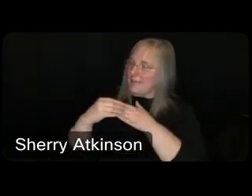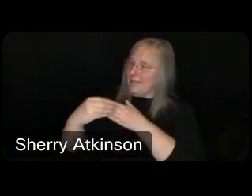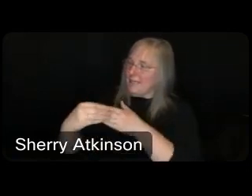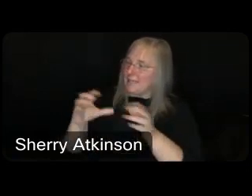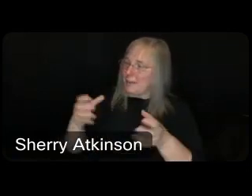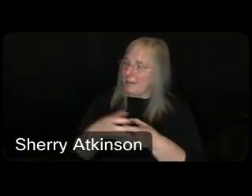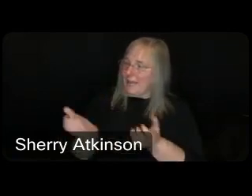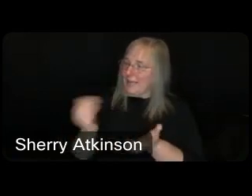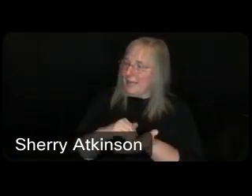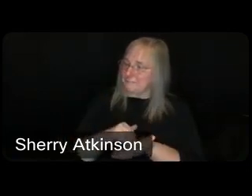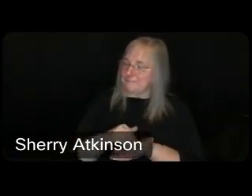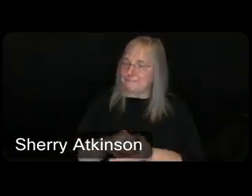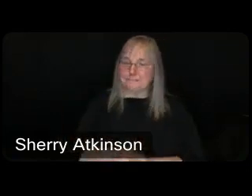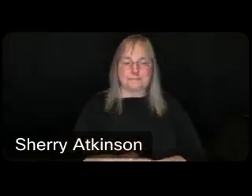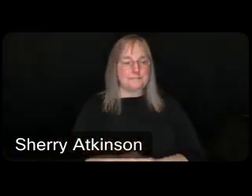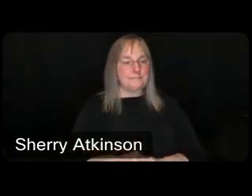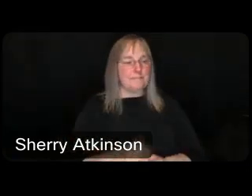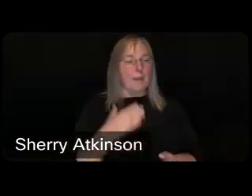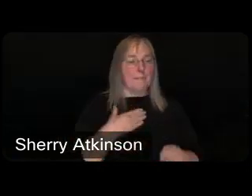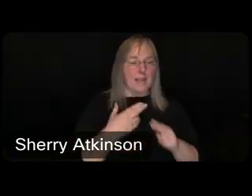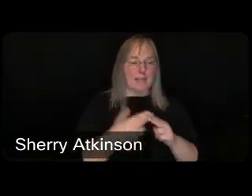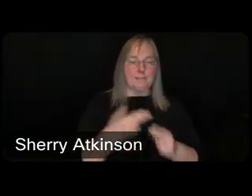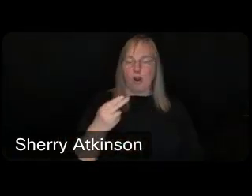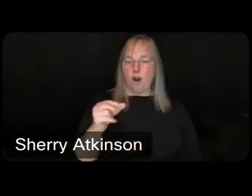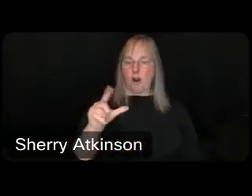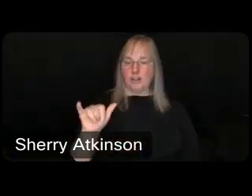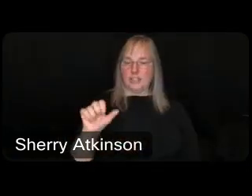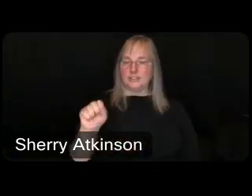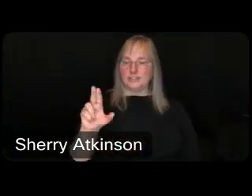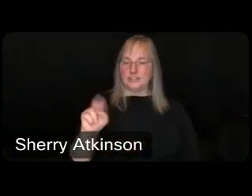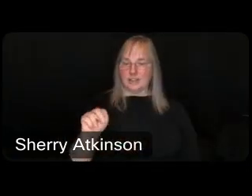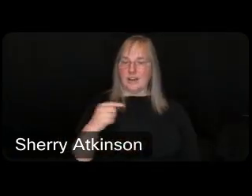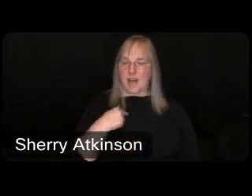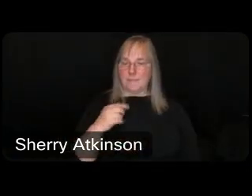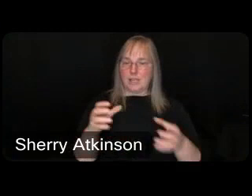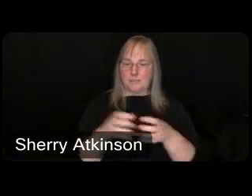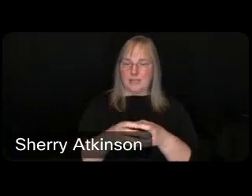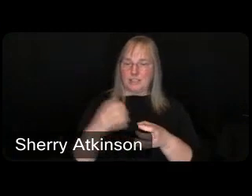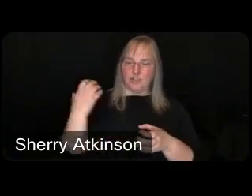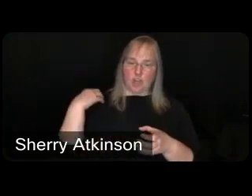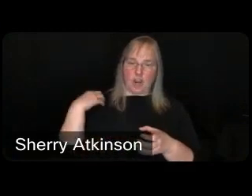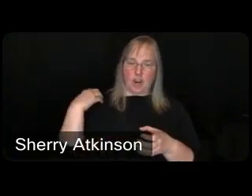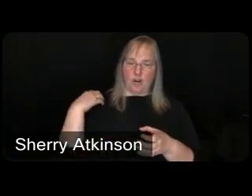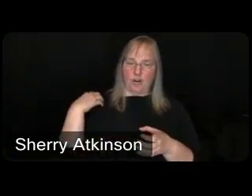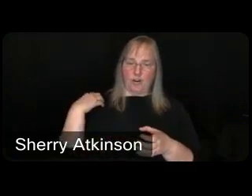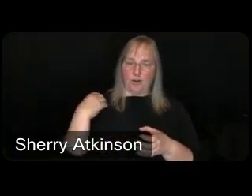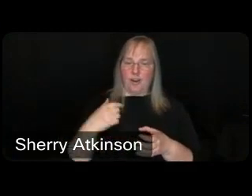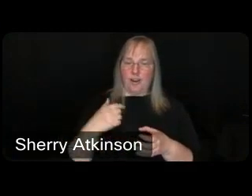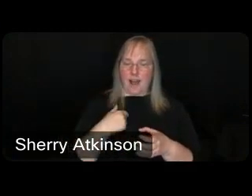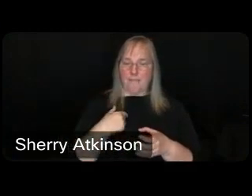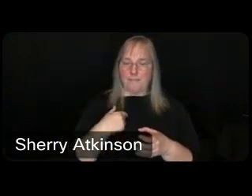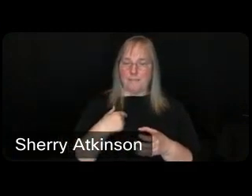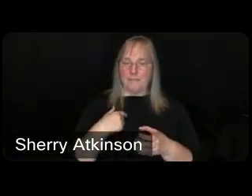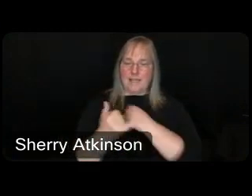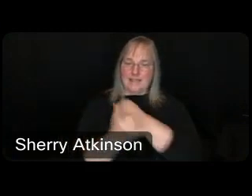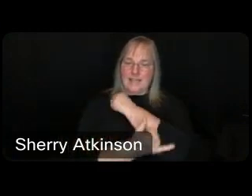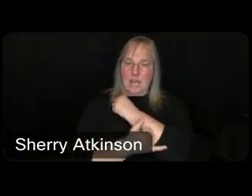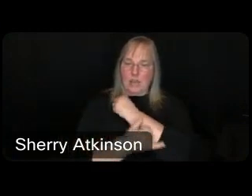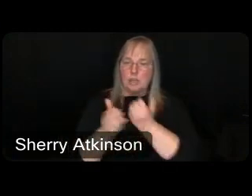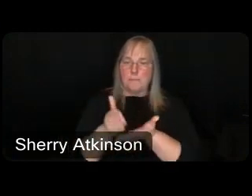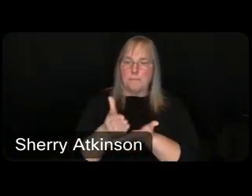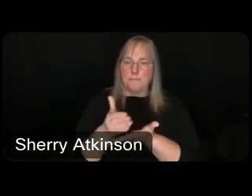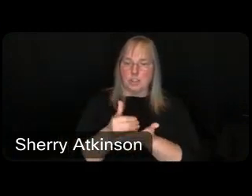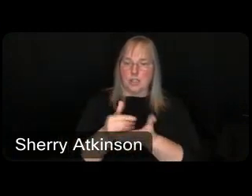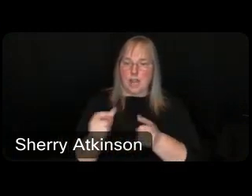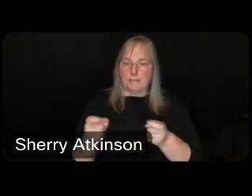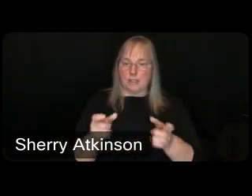My name is Holly Sun. I'm the committee chair, and County Budget Administrator. Josh, I